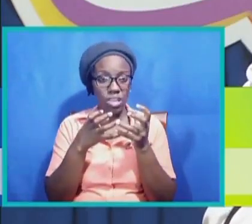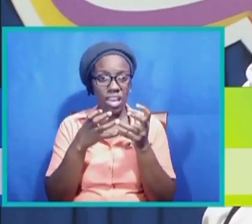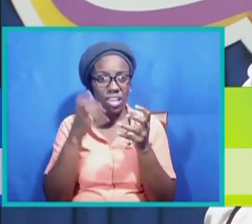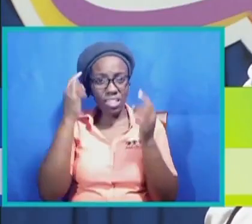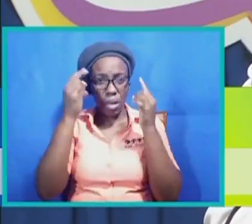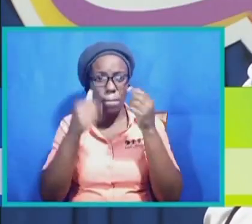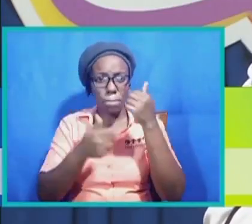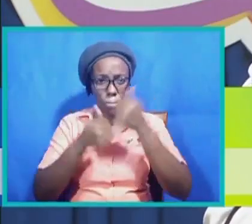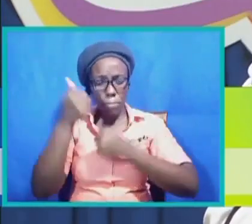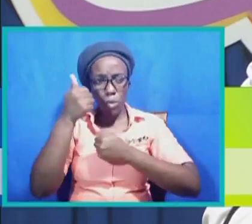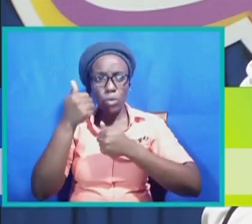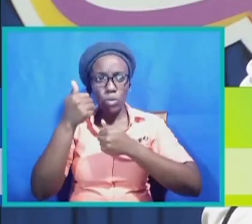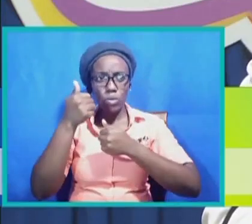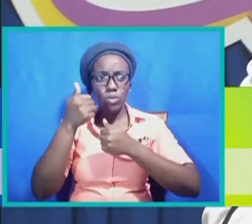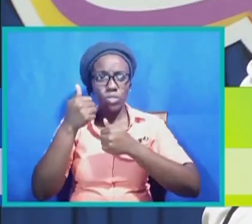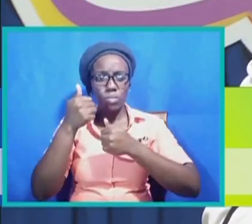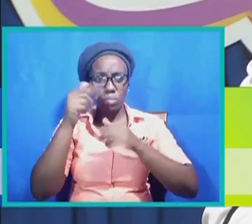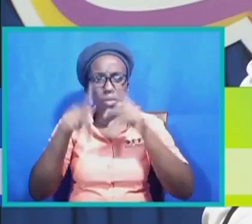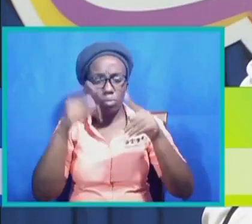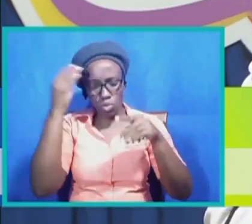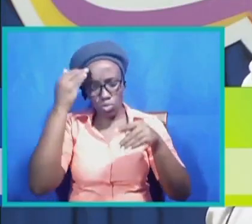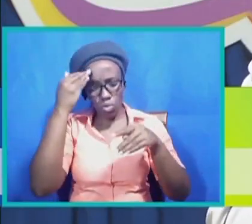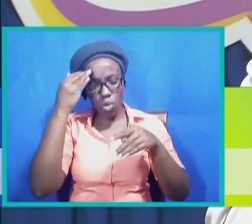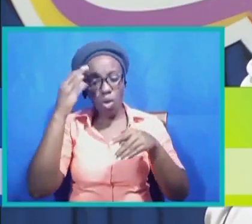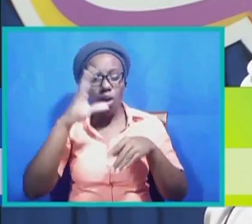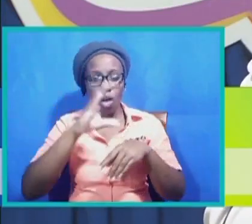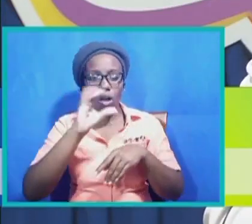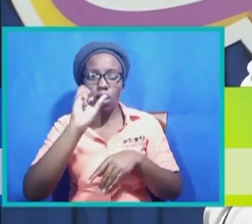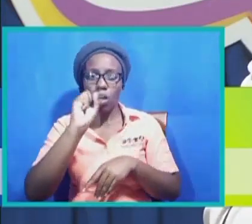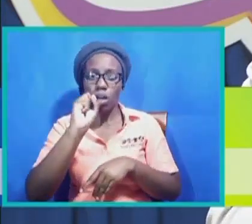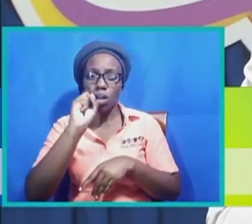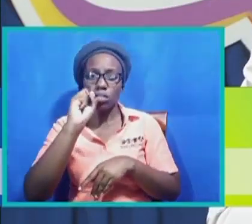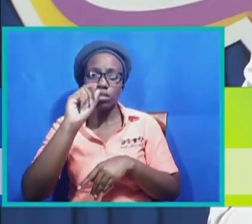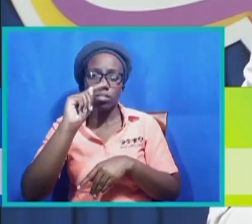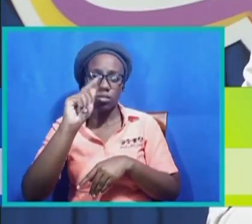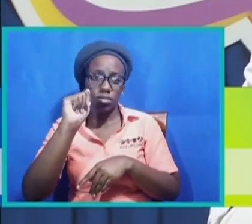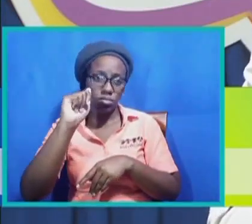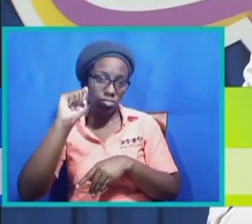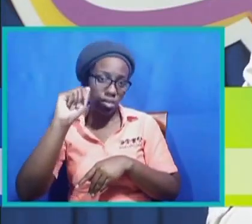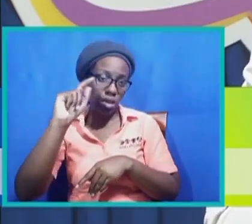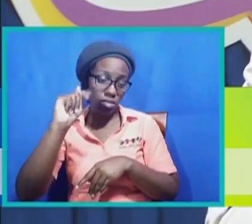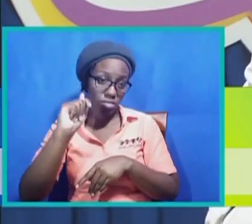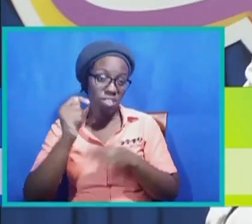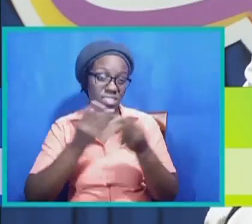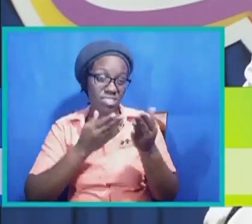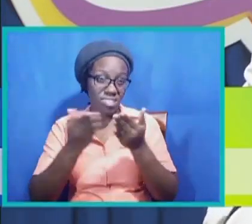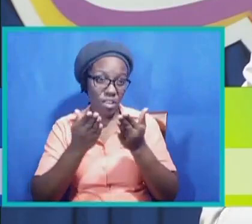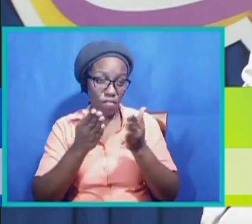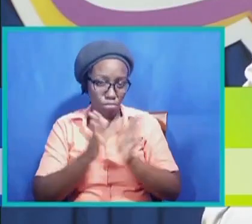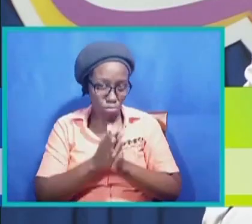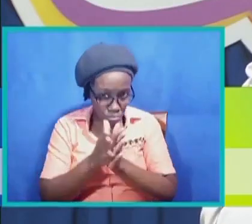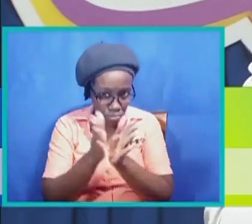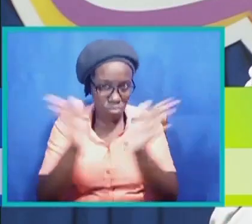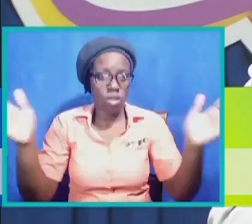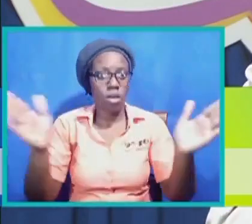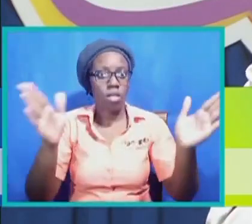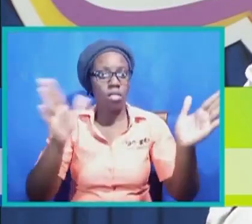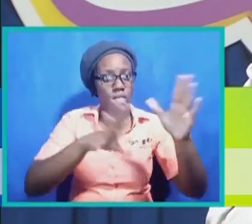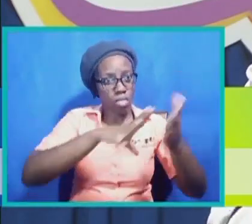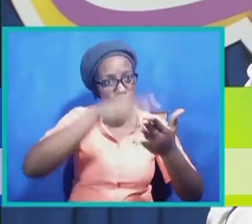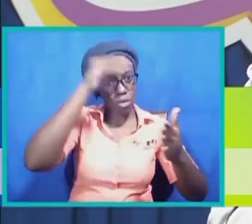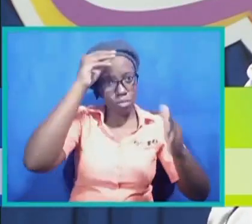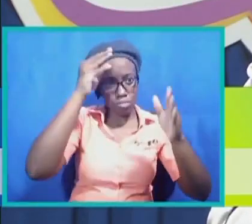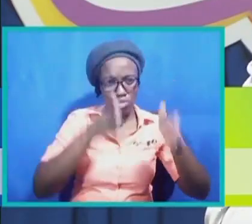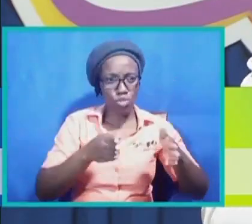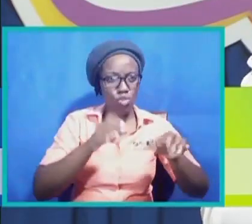very diverse student profile. And because of that, we don't have a monolithic approach to anything. That's why we try to